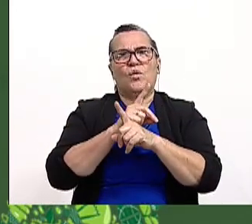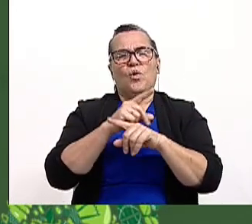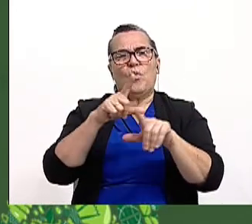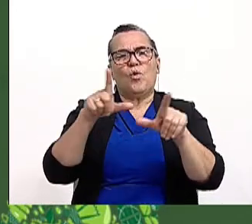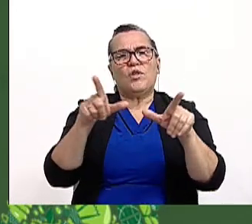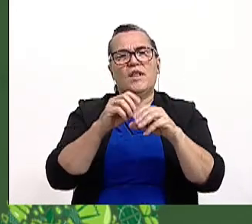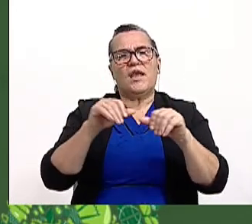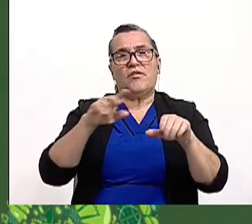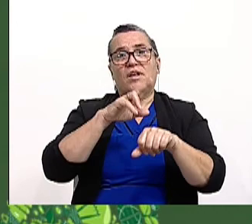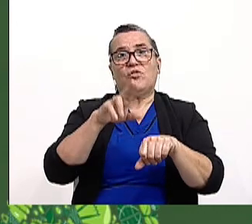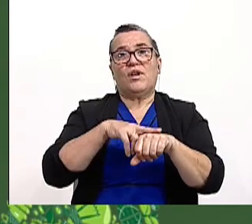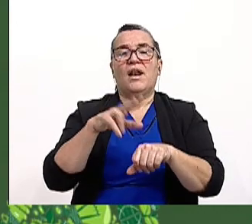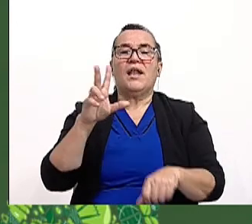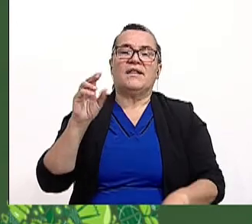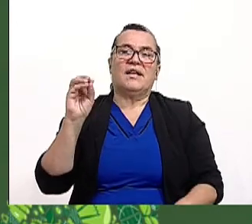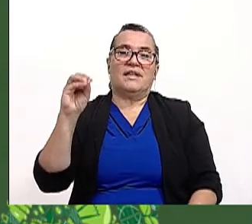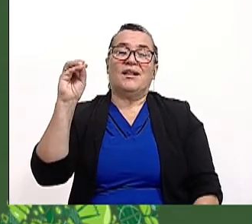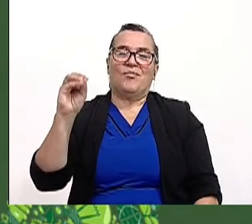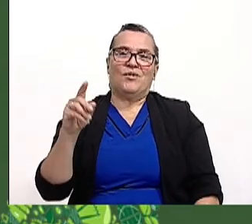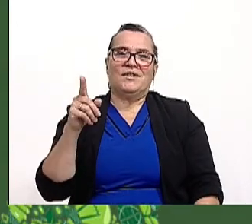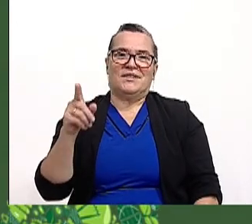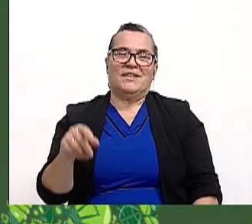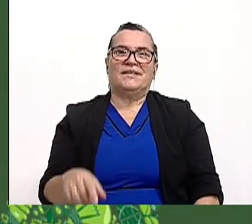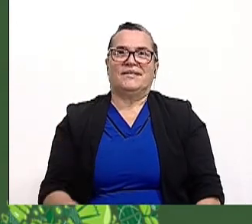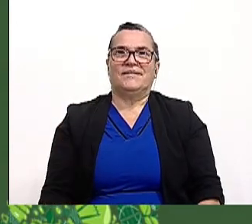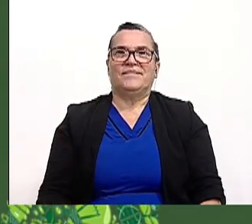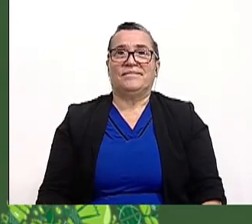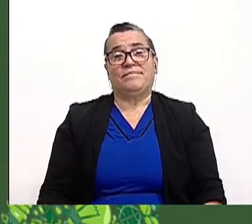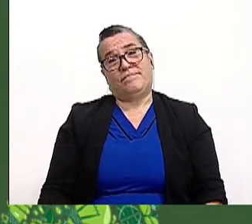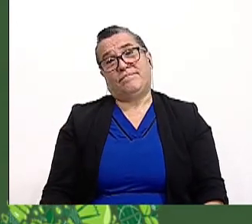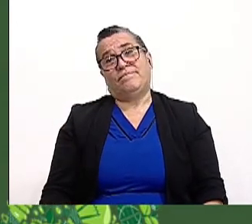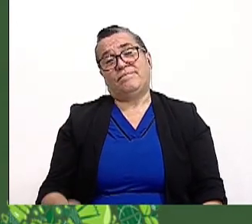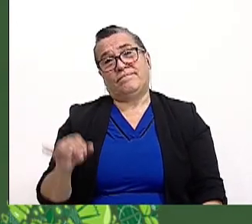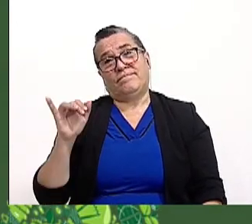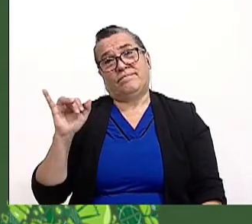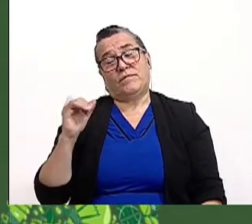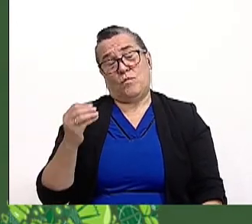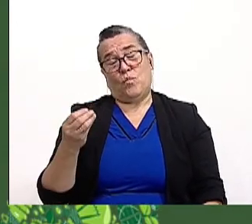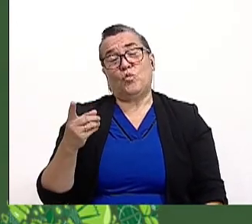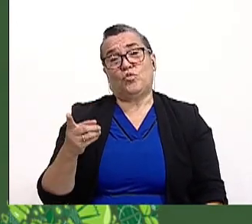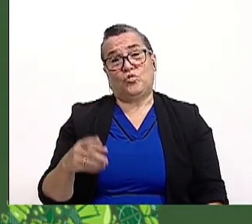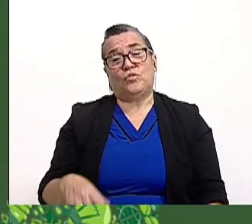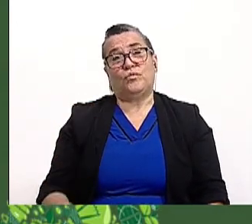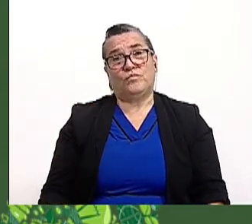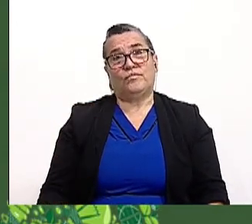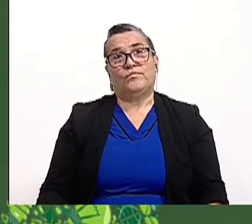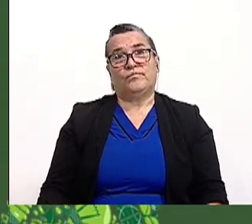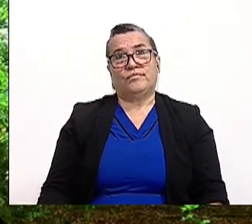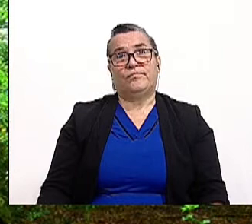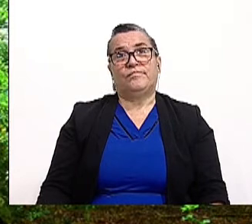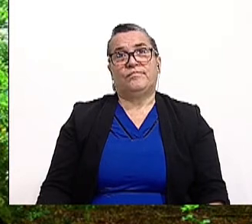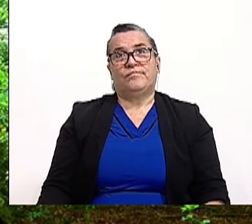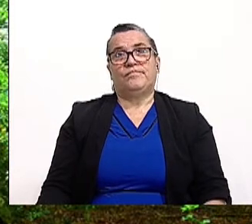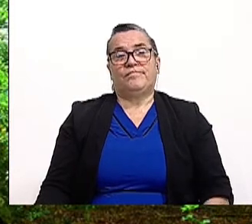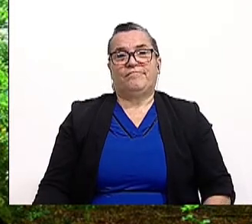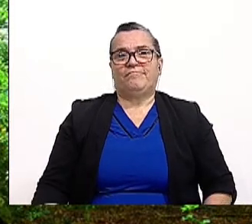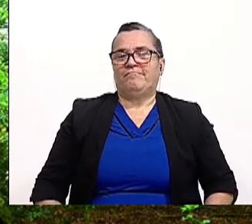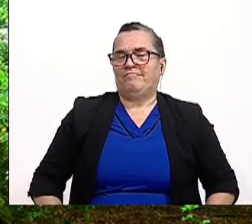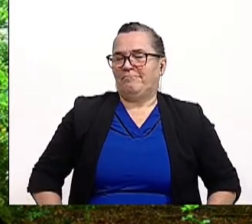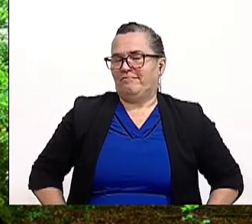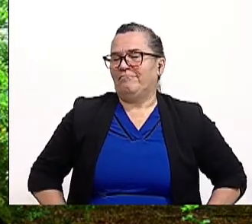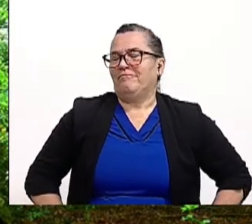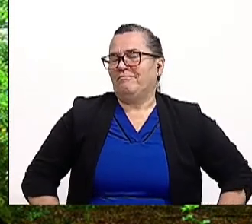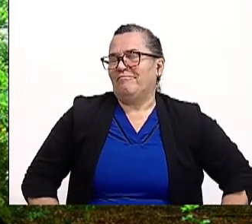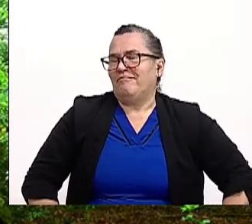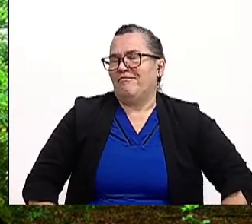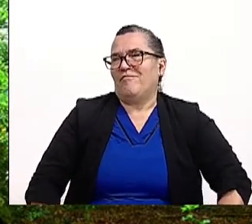land? Well, 30%, and this is a lot, right? Very good.